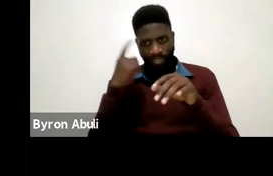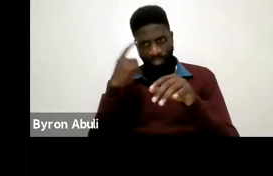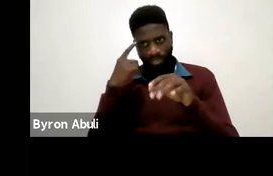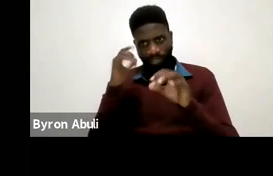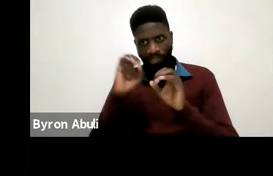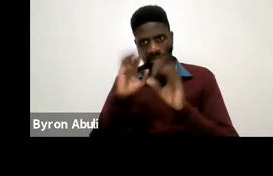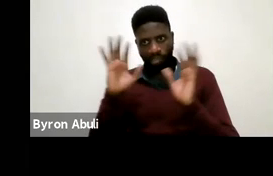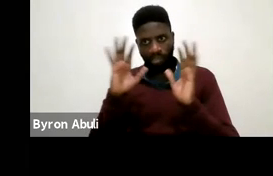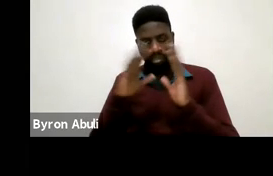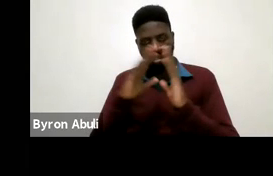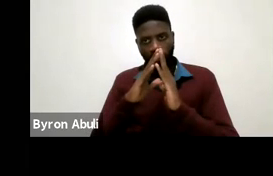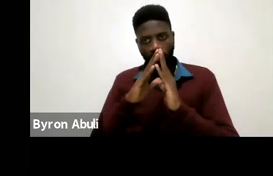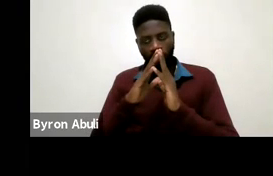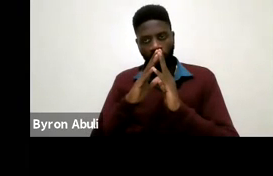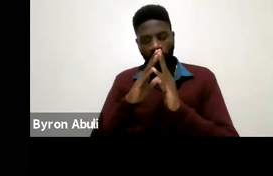Yes. A reaction?